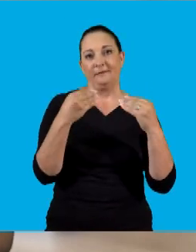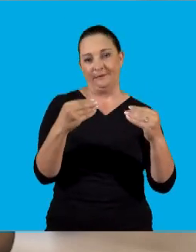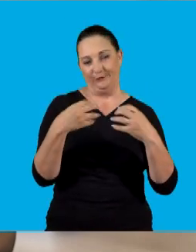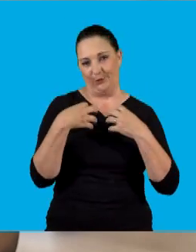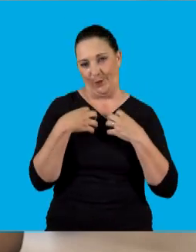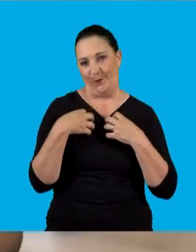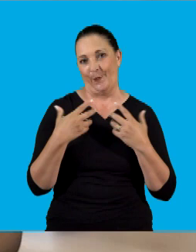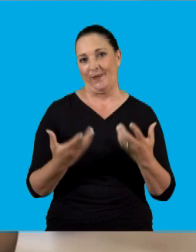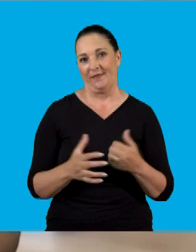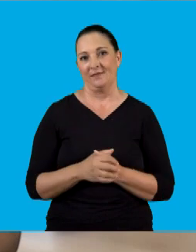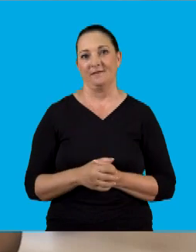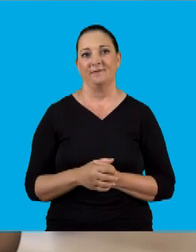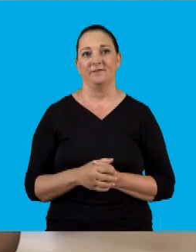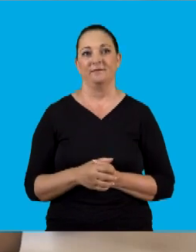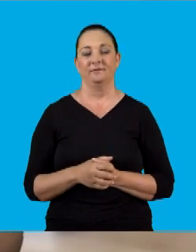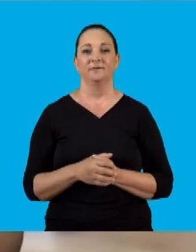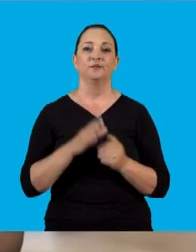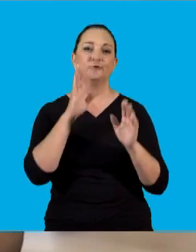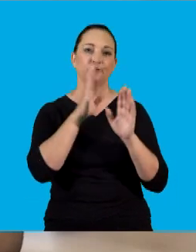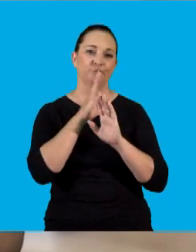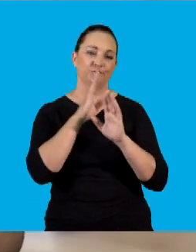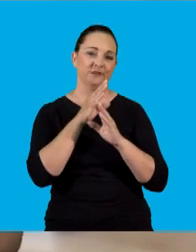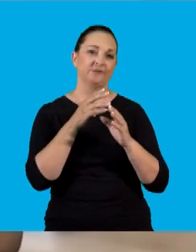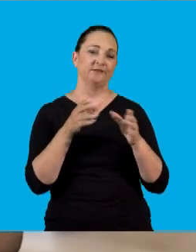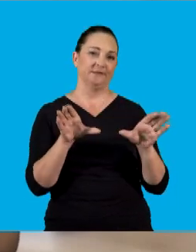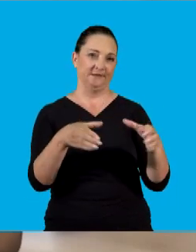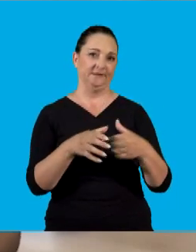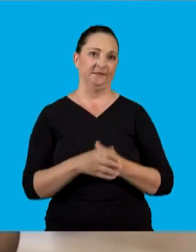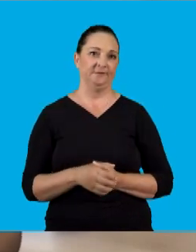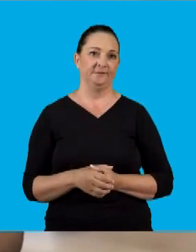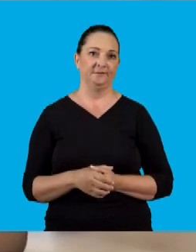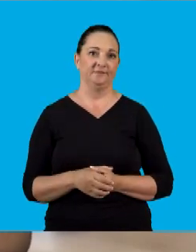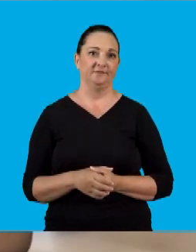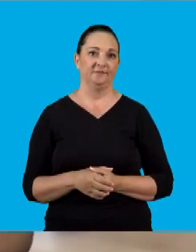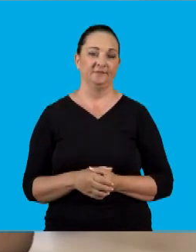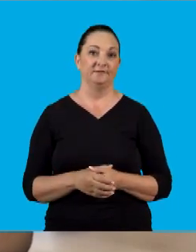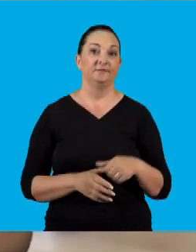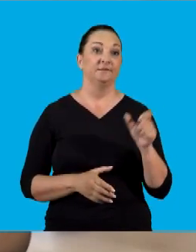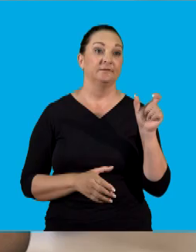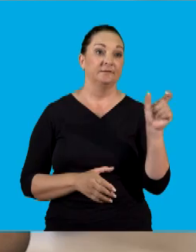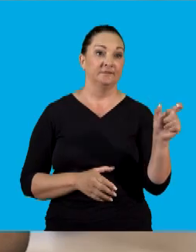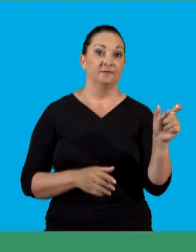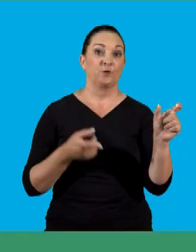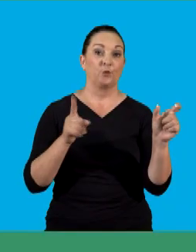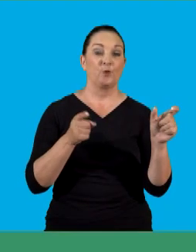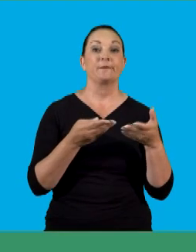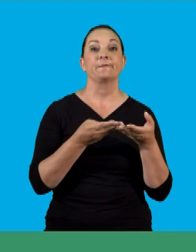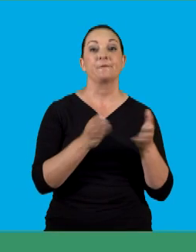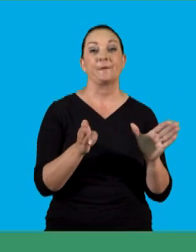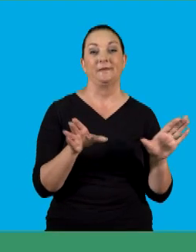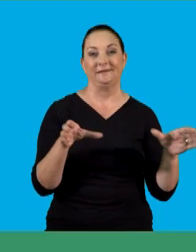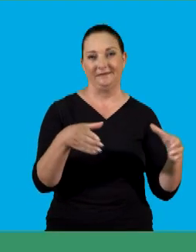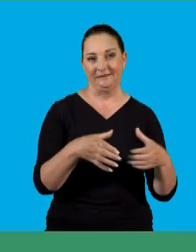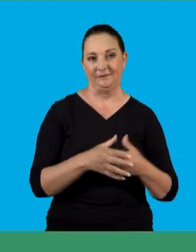own these businesses that are found under the private sector. Then there's a term that you also came across with, which is the